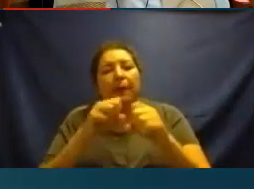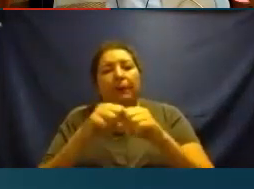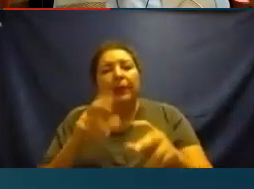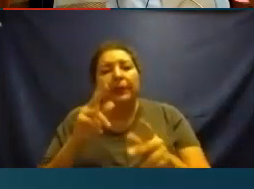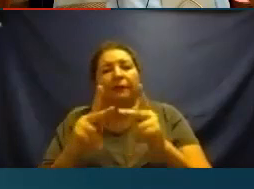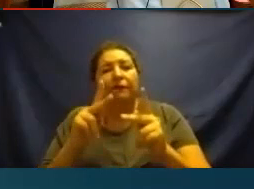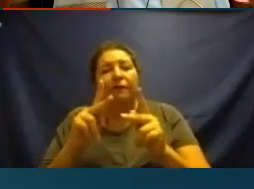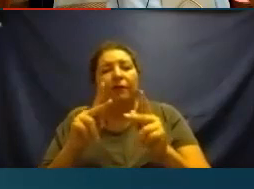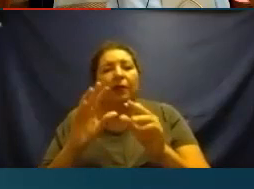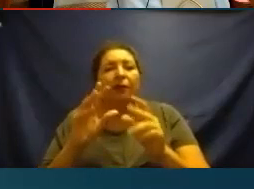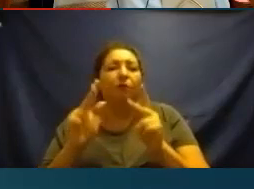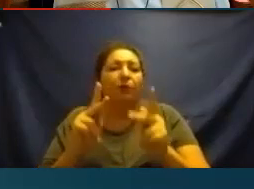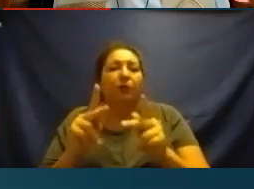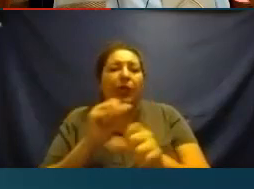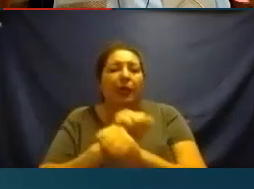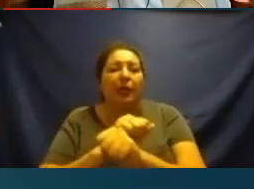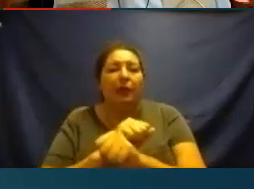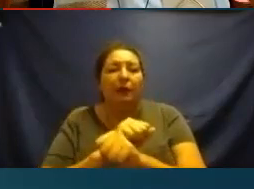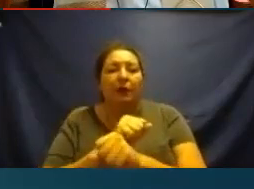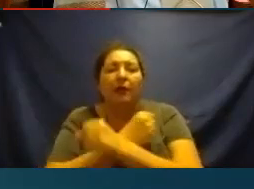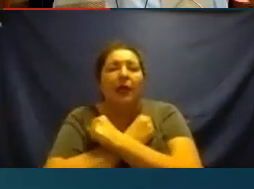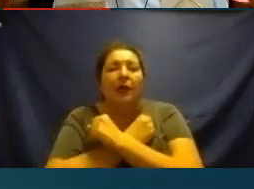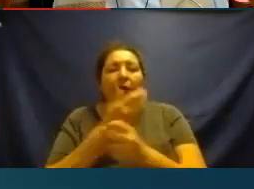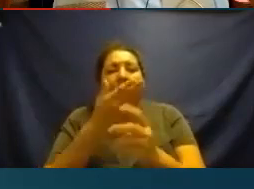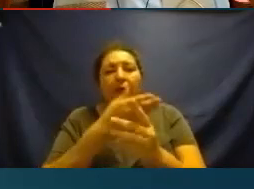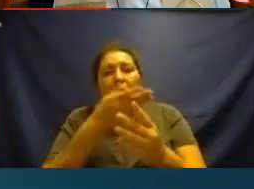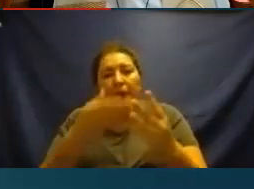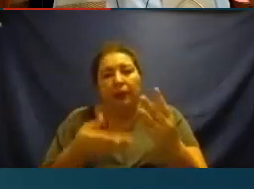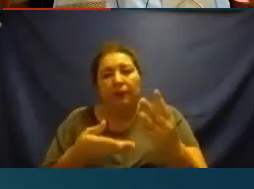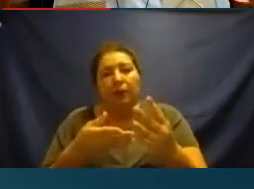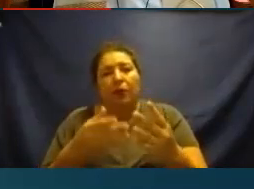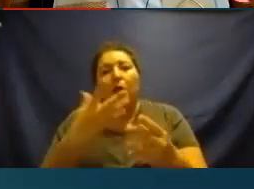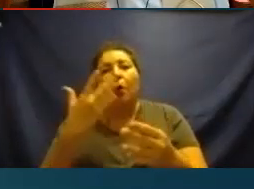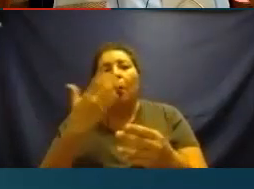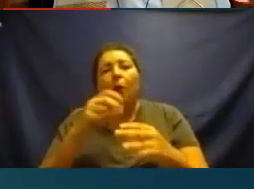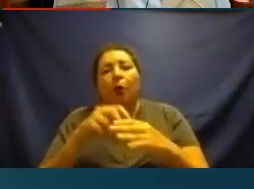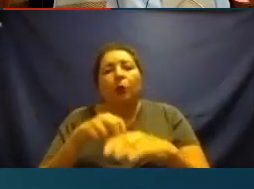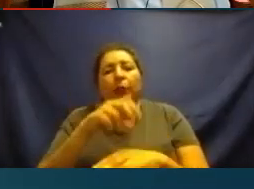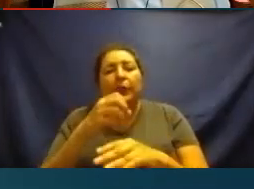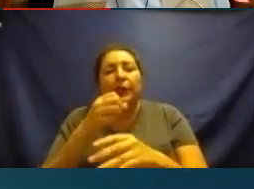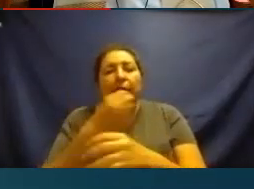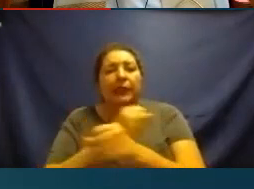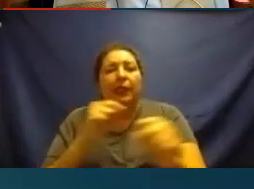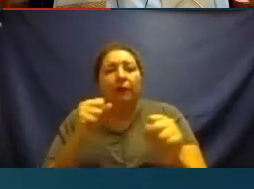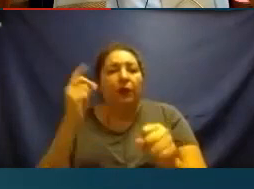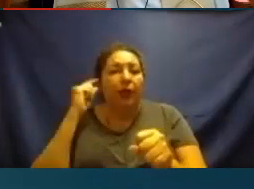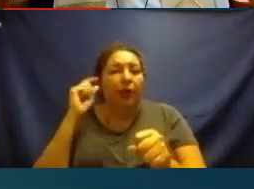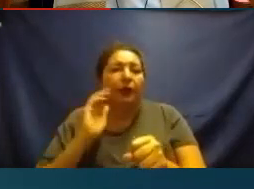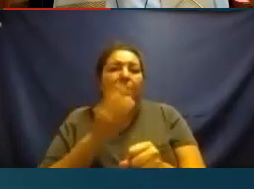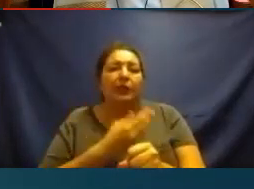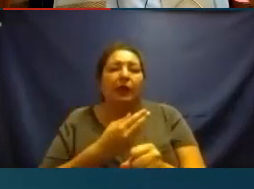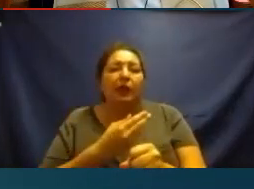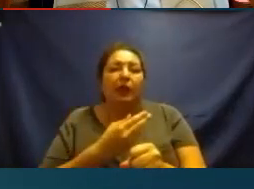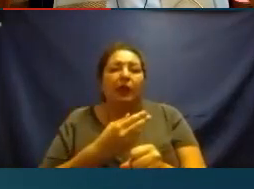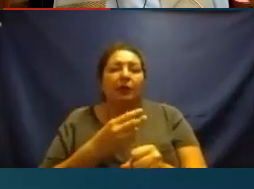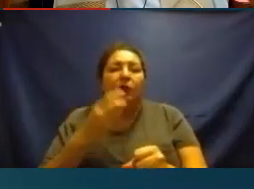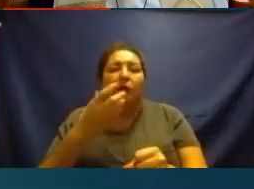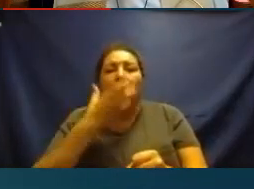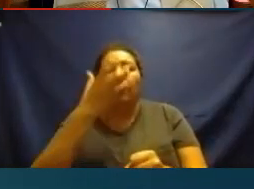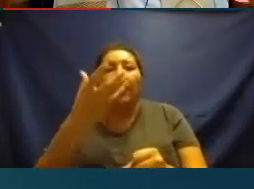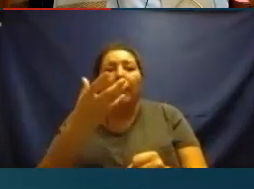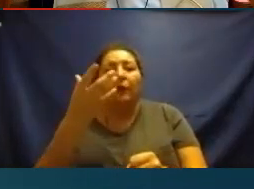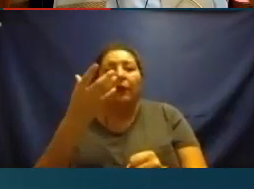mercy. O risen Savior, hear us on behalf of those who cry to you in any need, especially